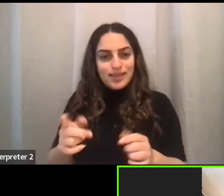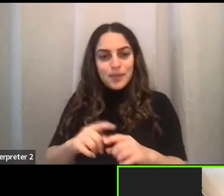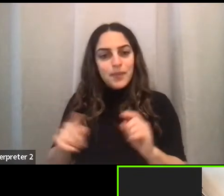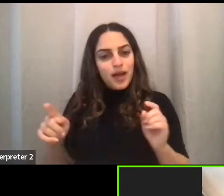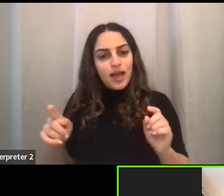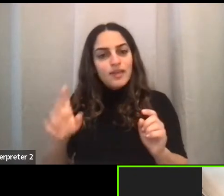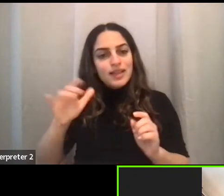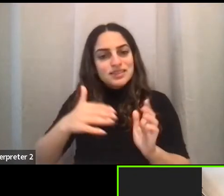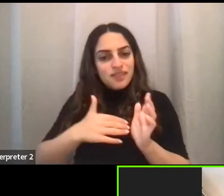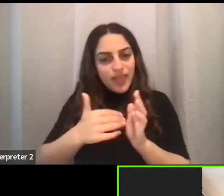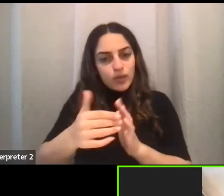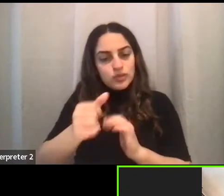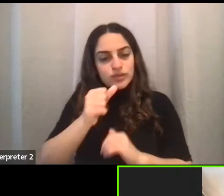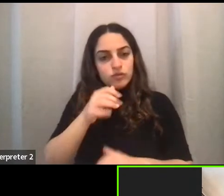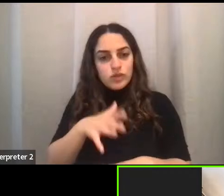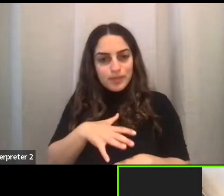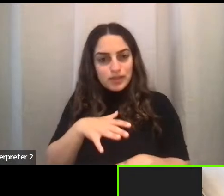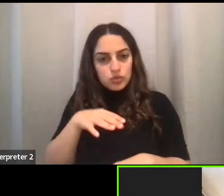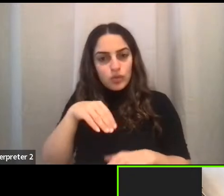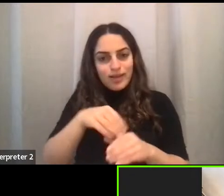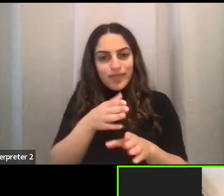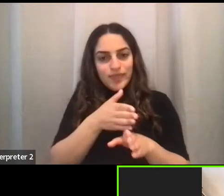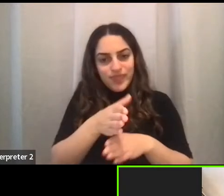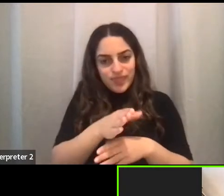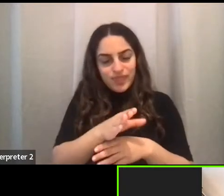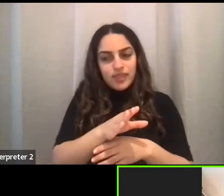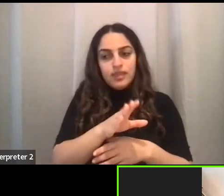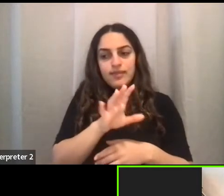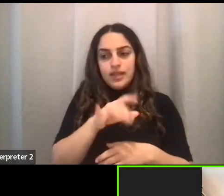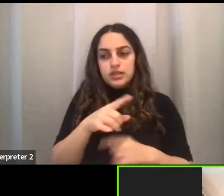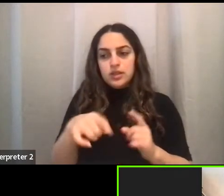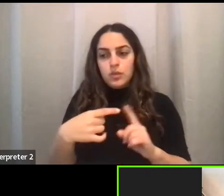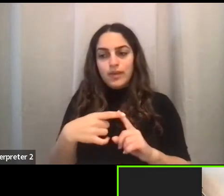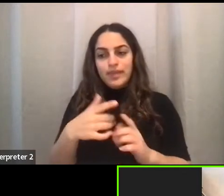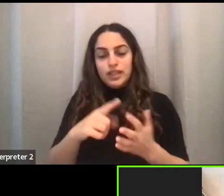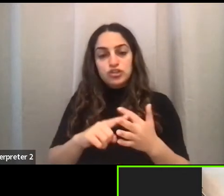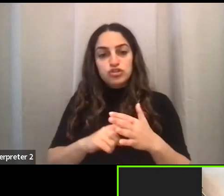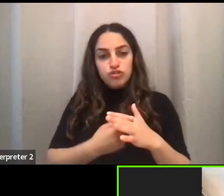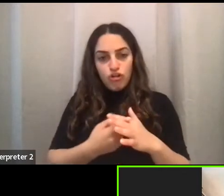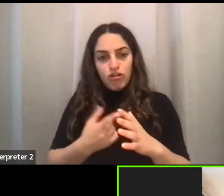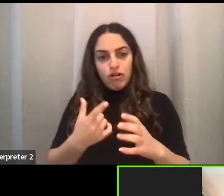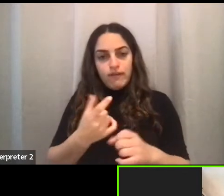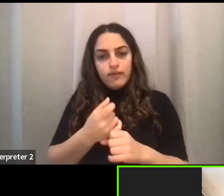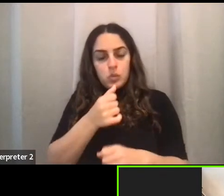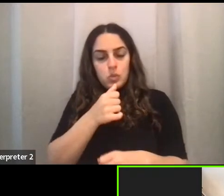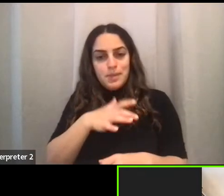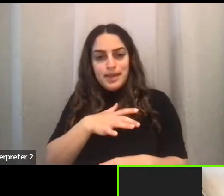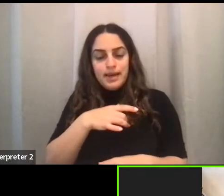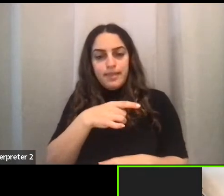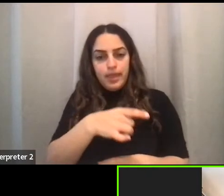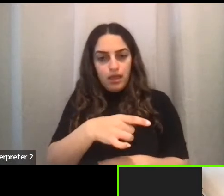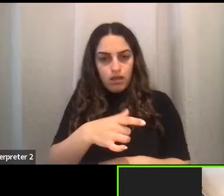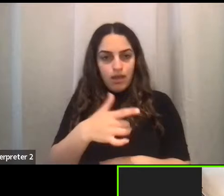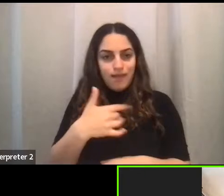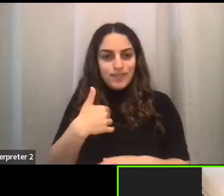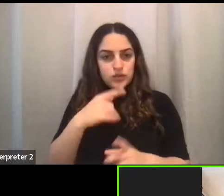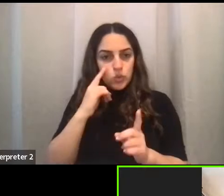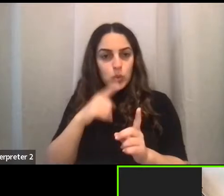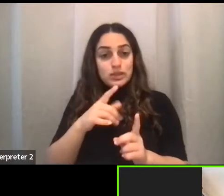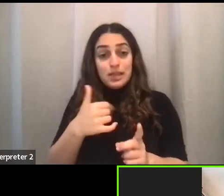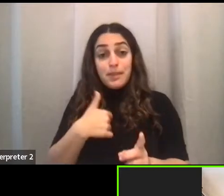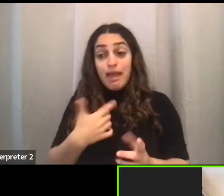it's thousands of women that are in the trades and when they start getting women and they fulfilling these goals they might have me one